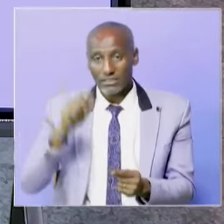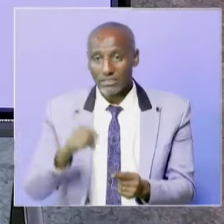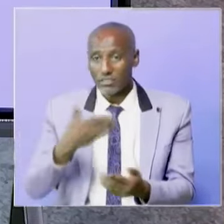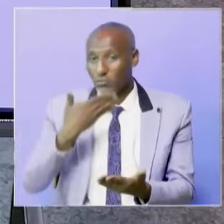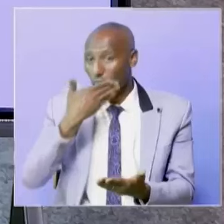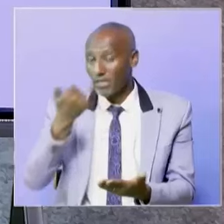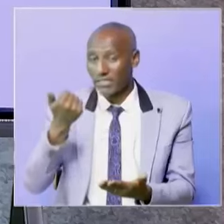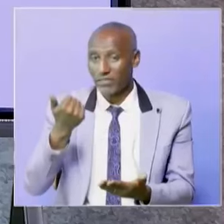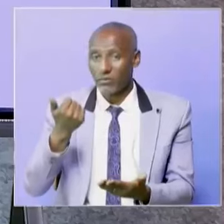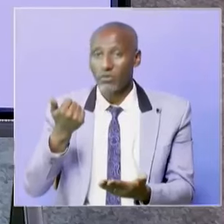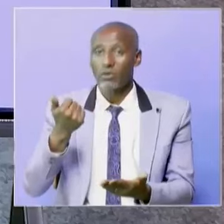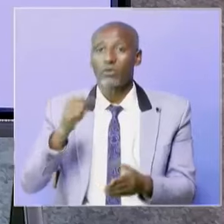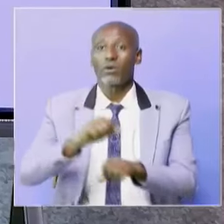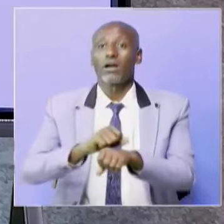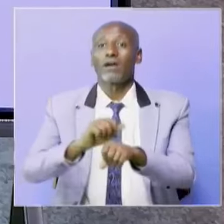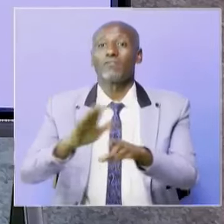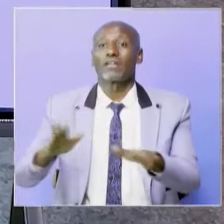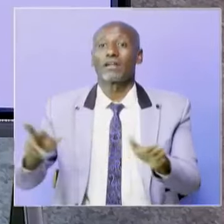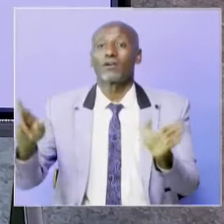have some ground rules.